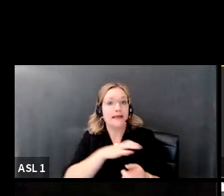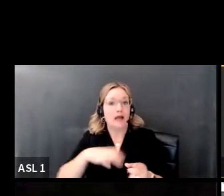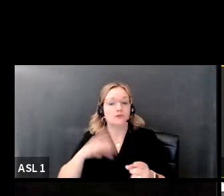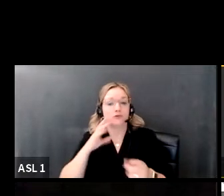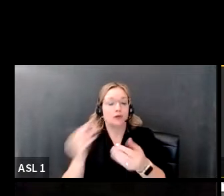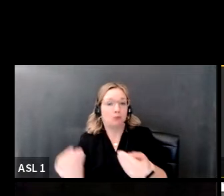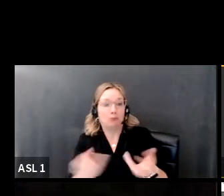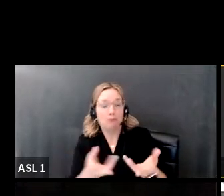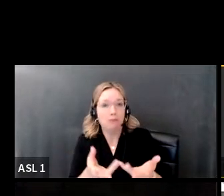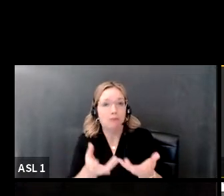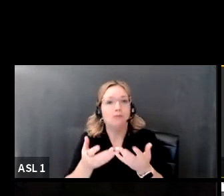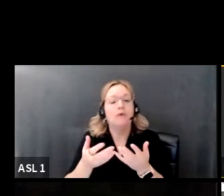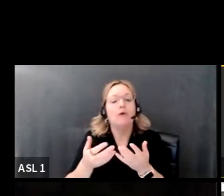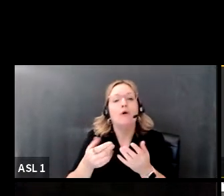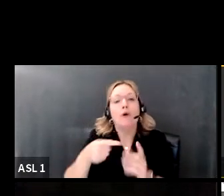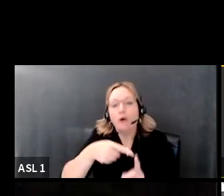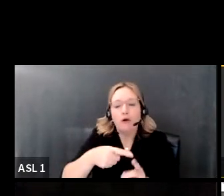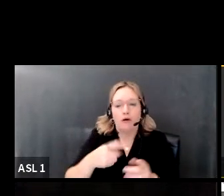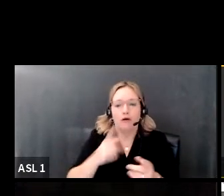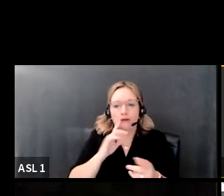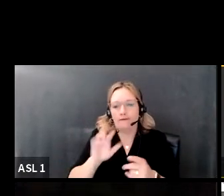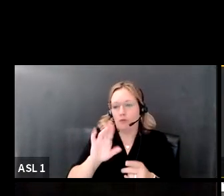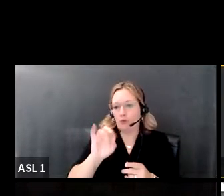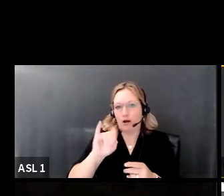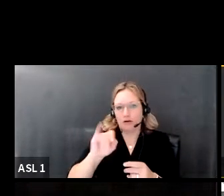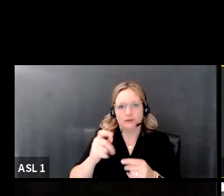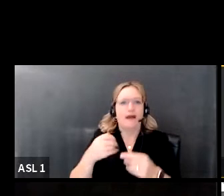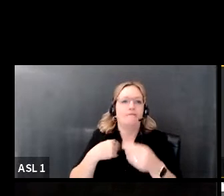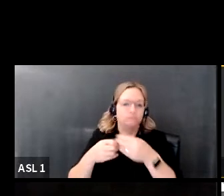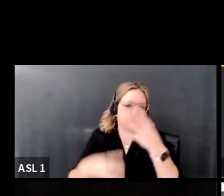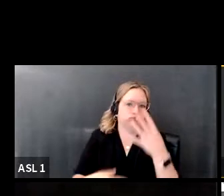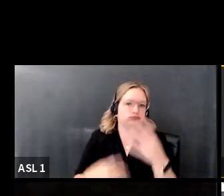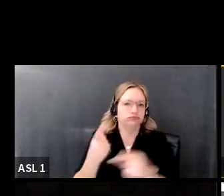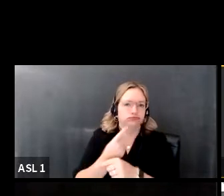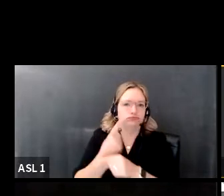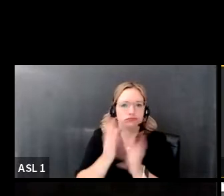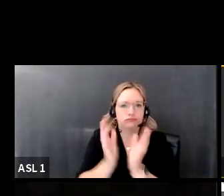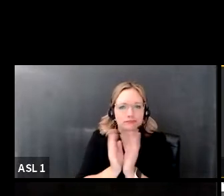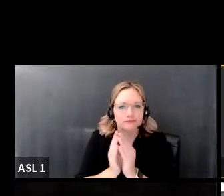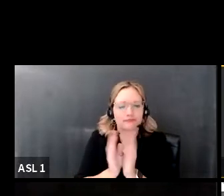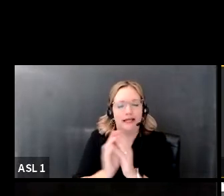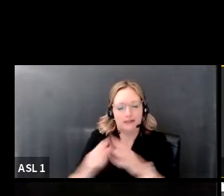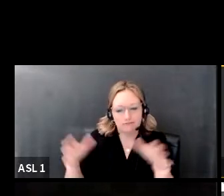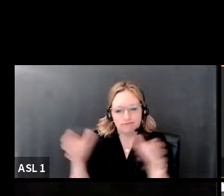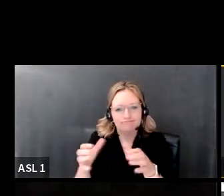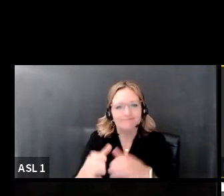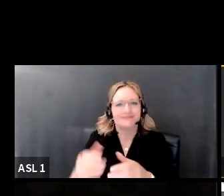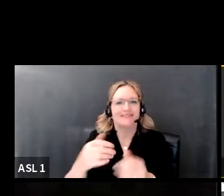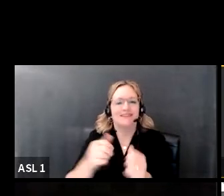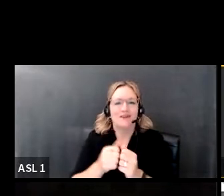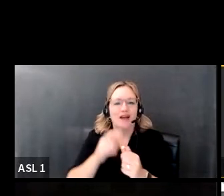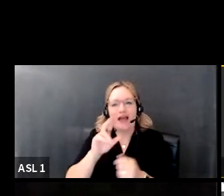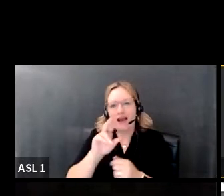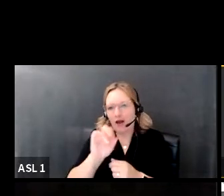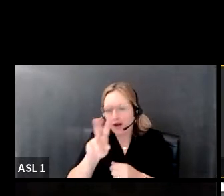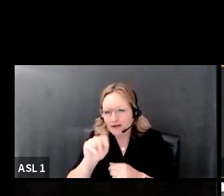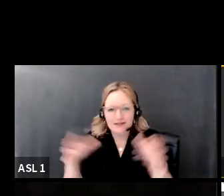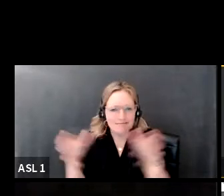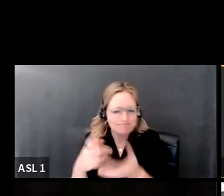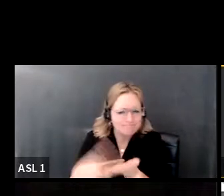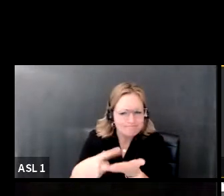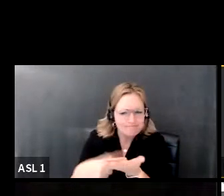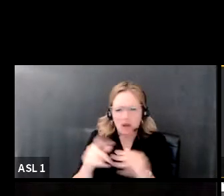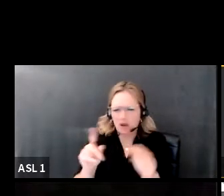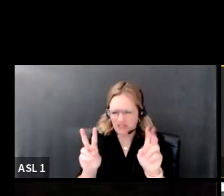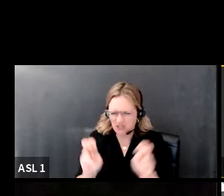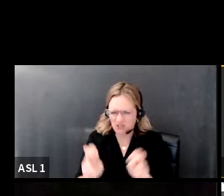with council blockington i have a long list of regular meetings that are both our community police officers that he has as well as nrts to discuss